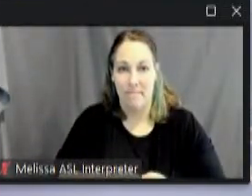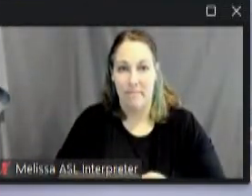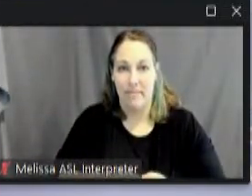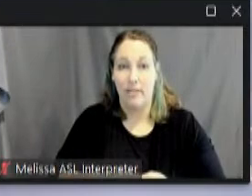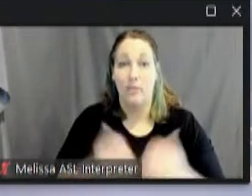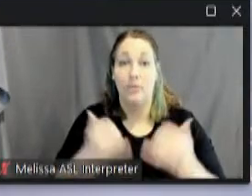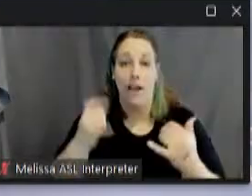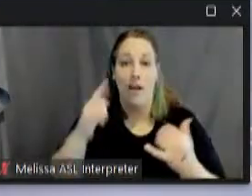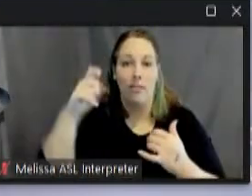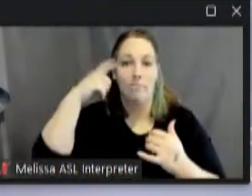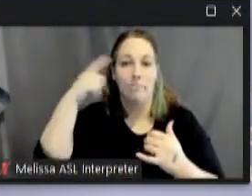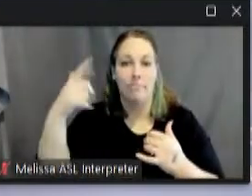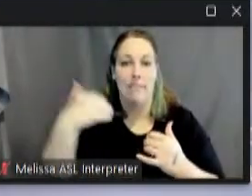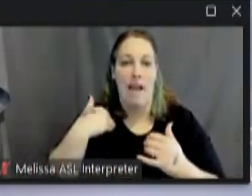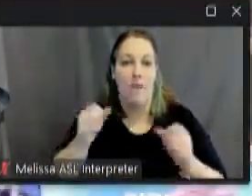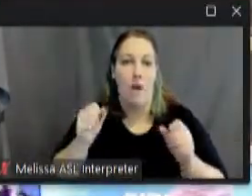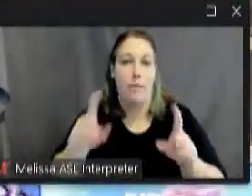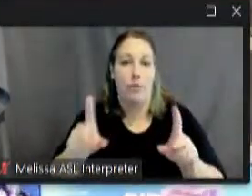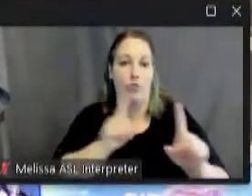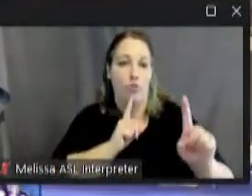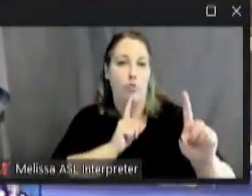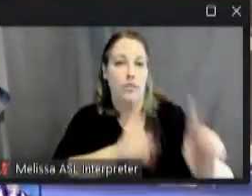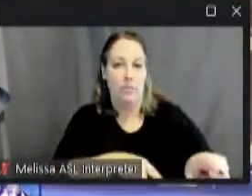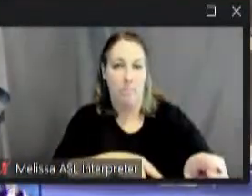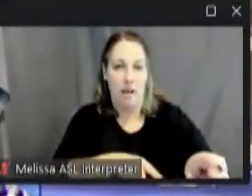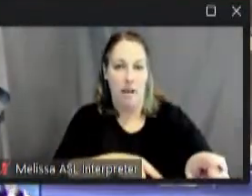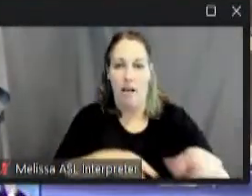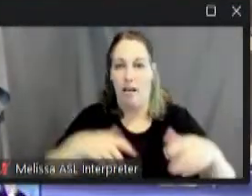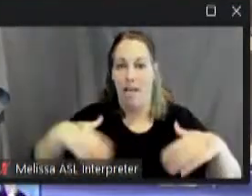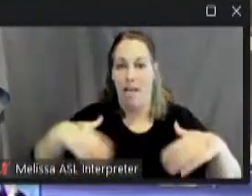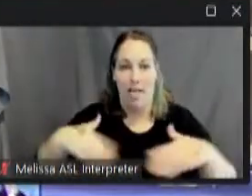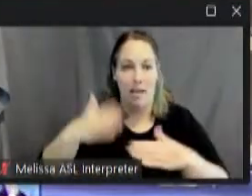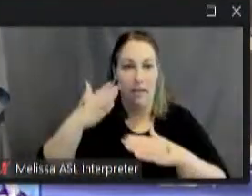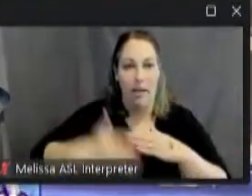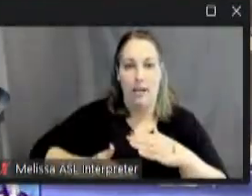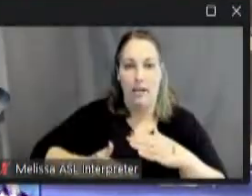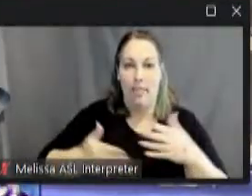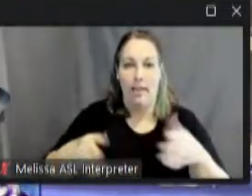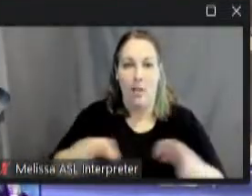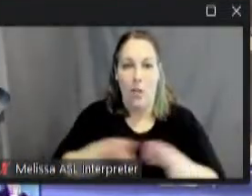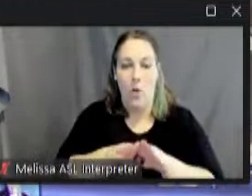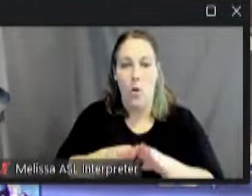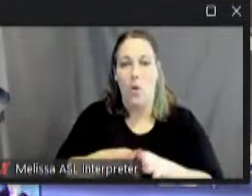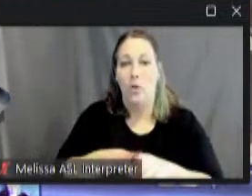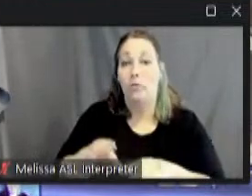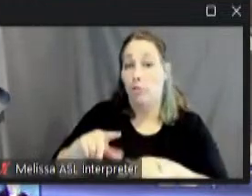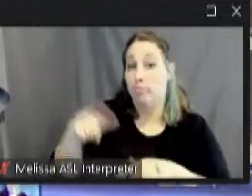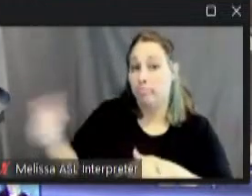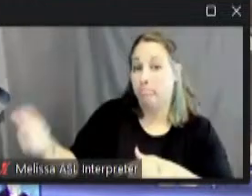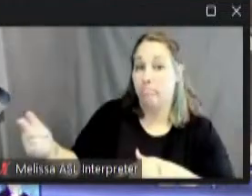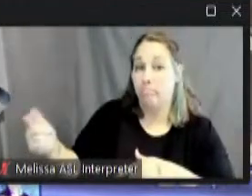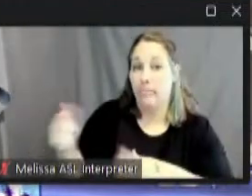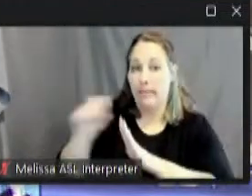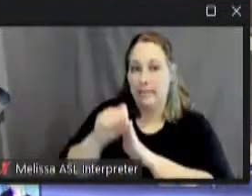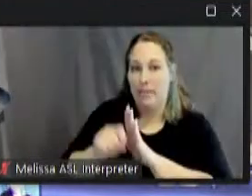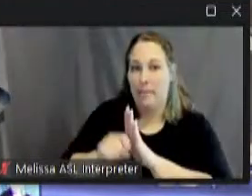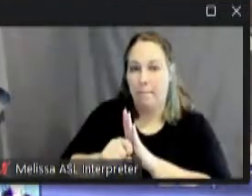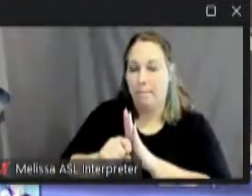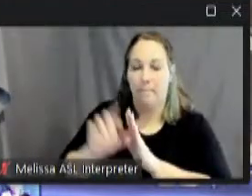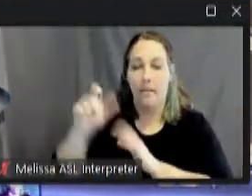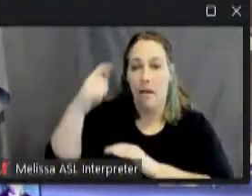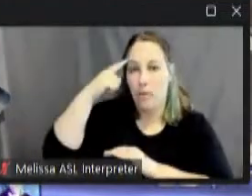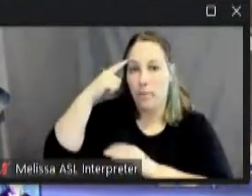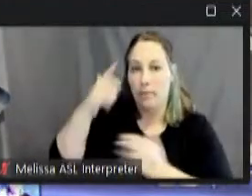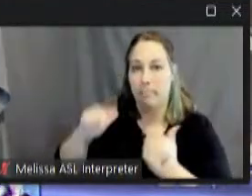to respond. We have not come to the end of our hearing yet. The state has the floor.